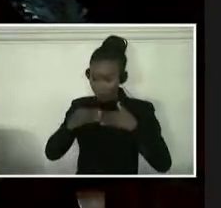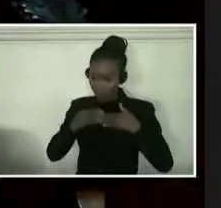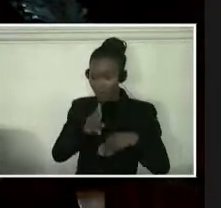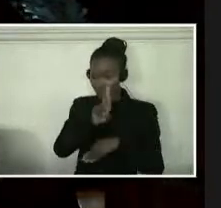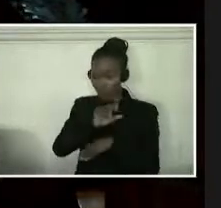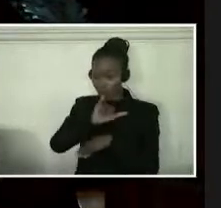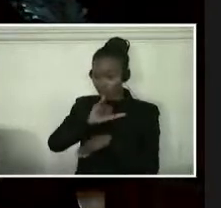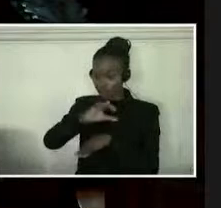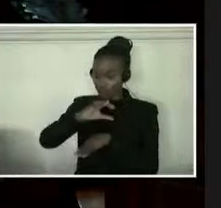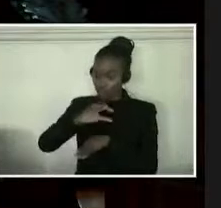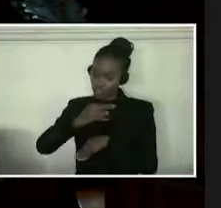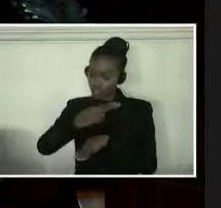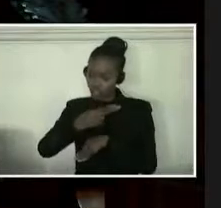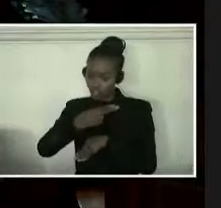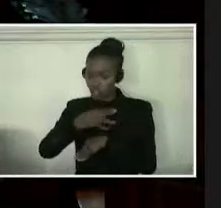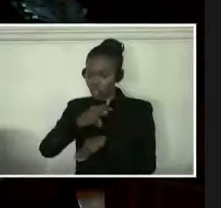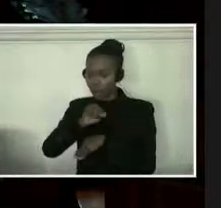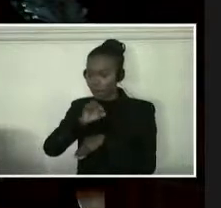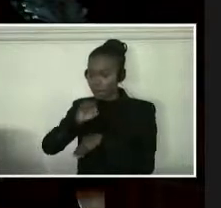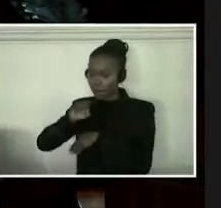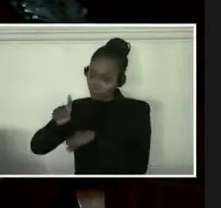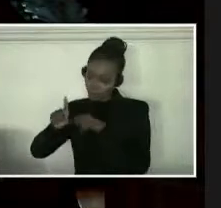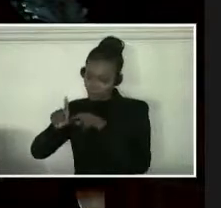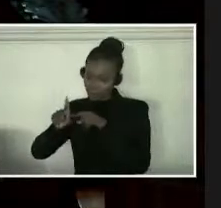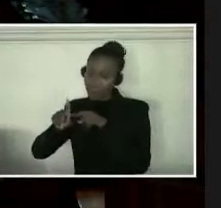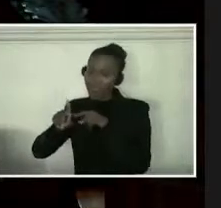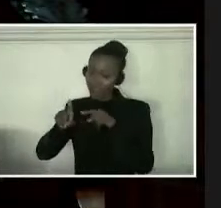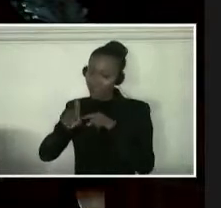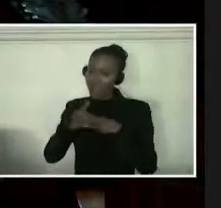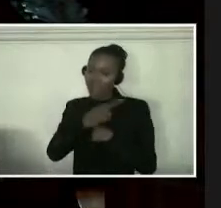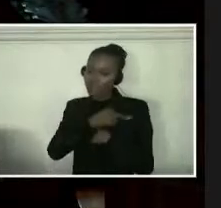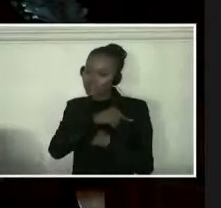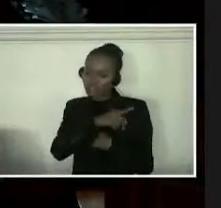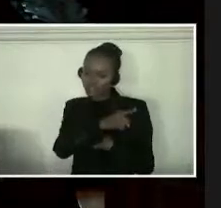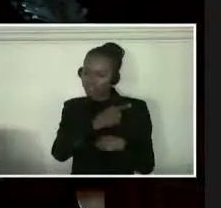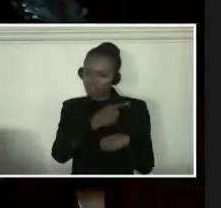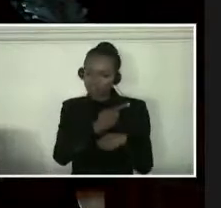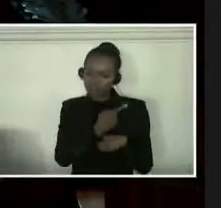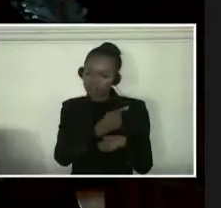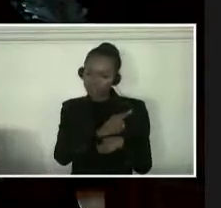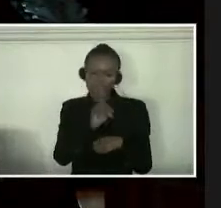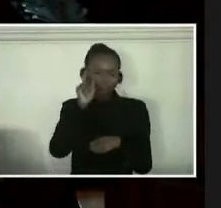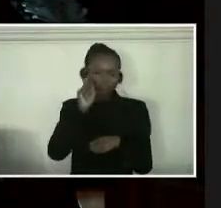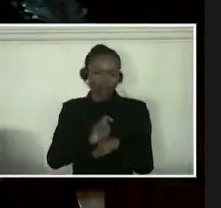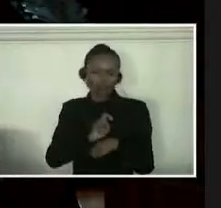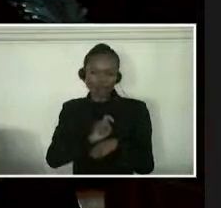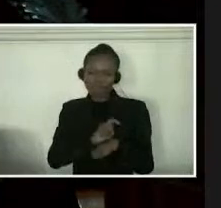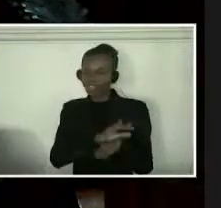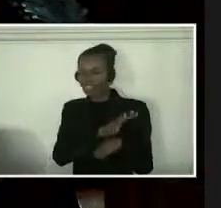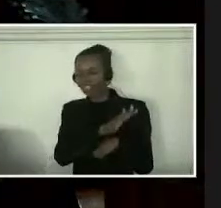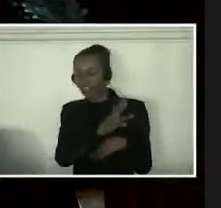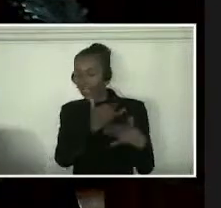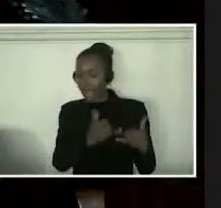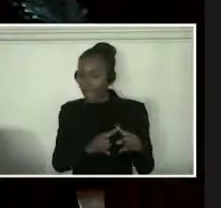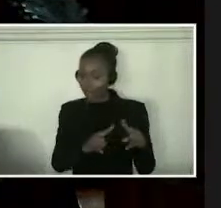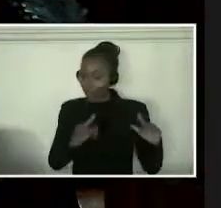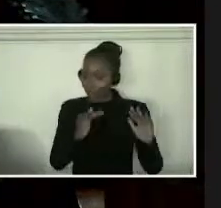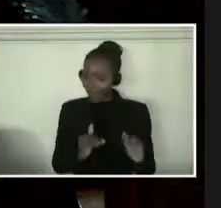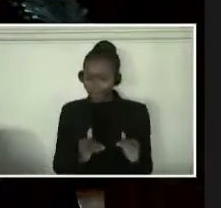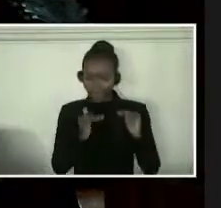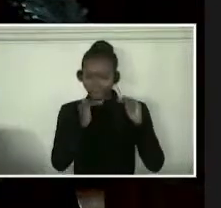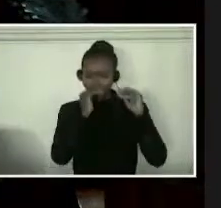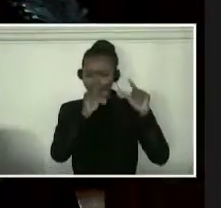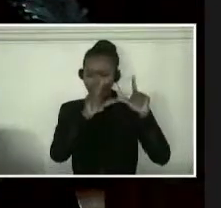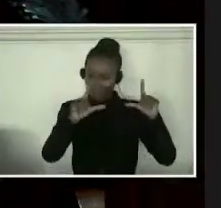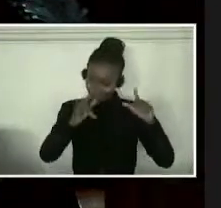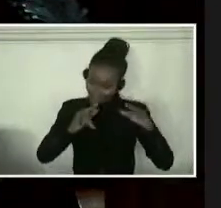hospital was atp hospital and assassin's creed dilapidated go to manchester in the highest level of care